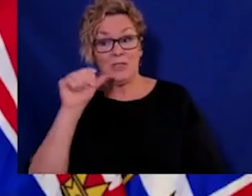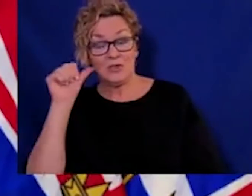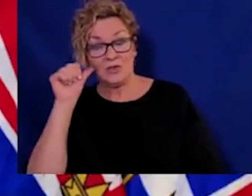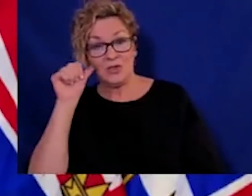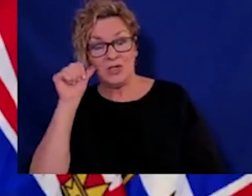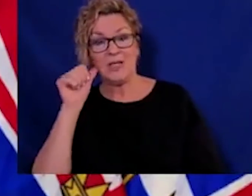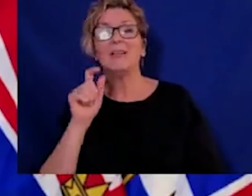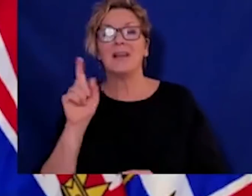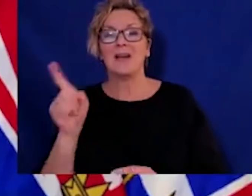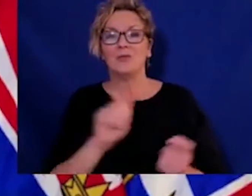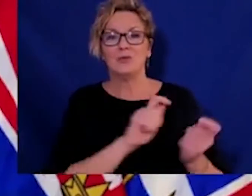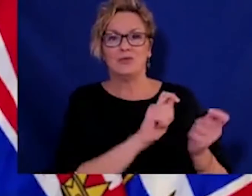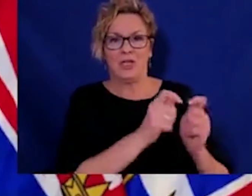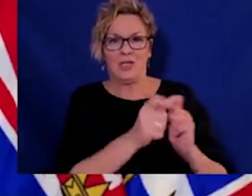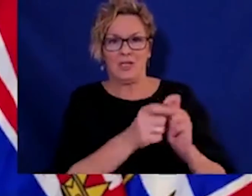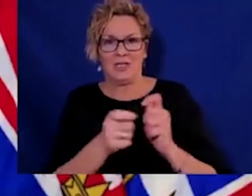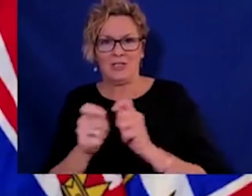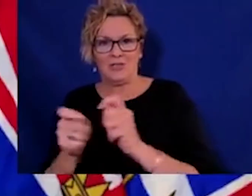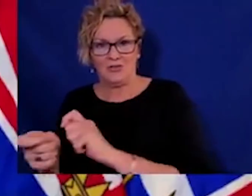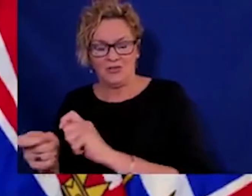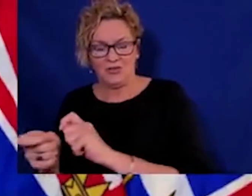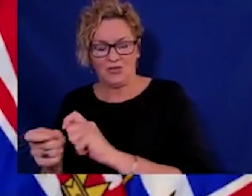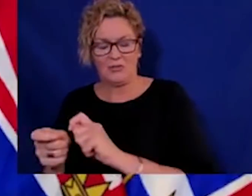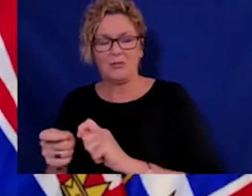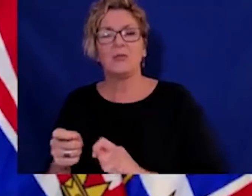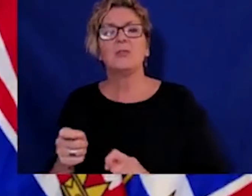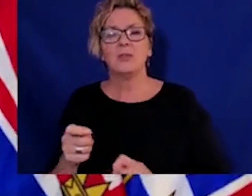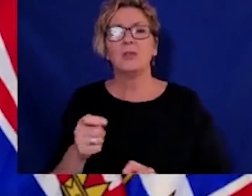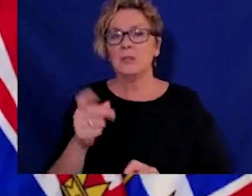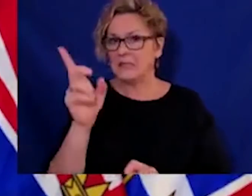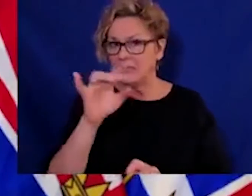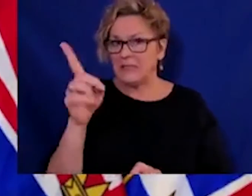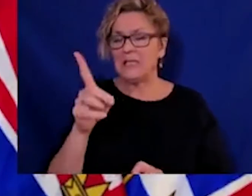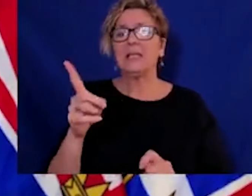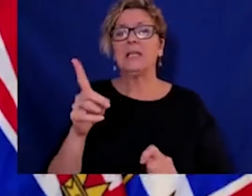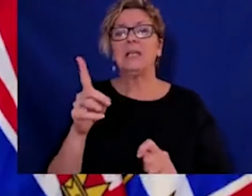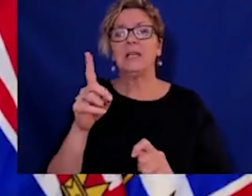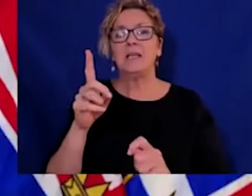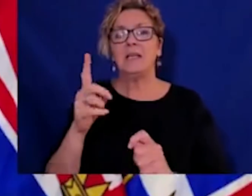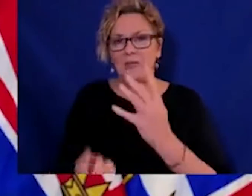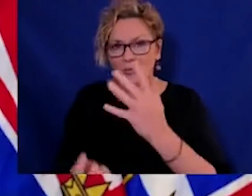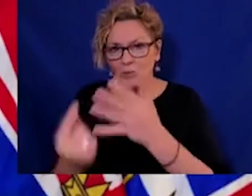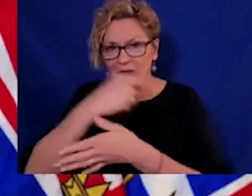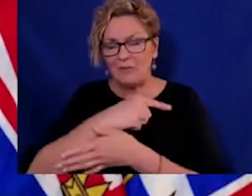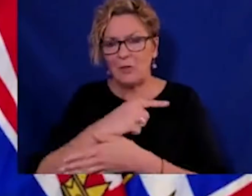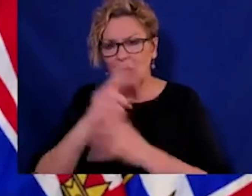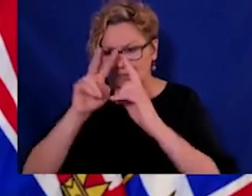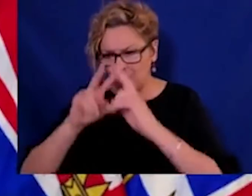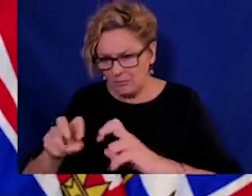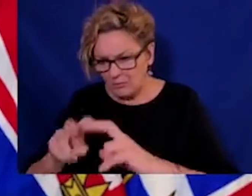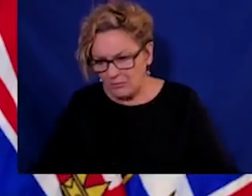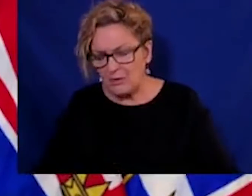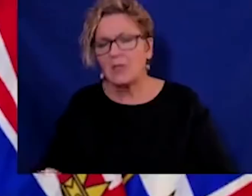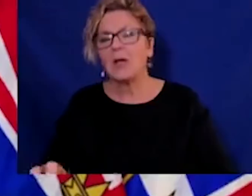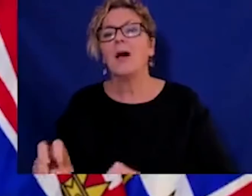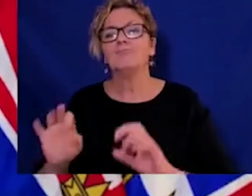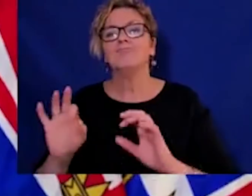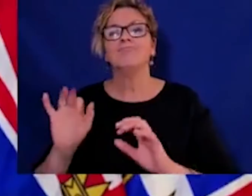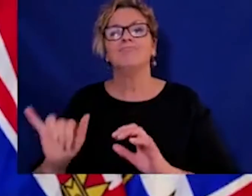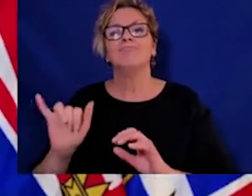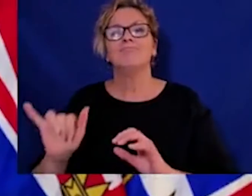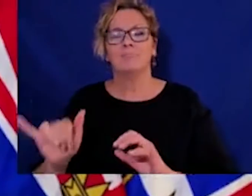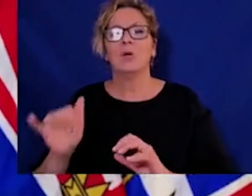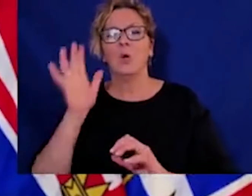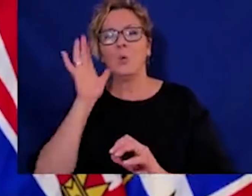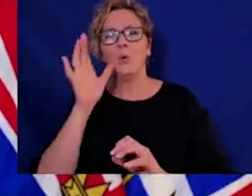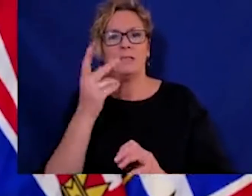have changed. The data has been reviewed in detail over the last 24 hours and is authenticated. And this will be